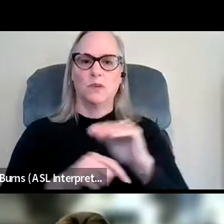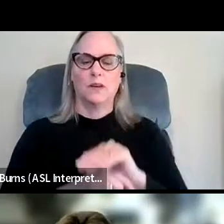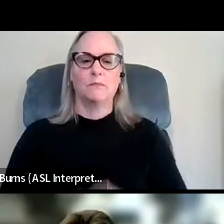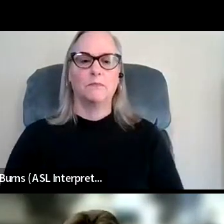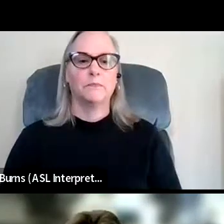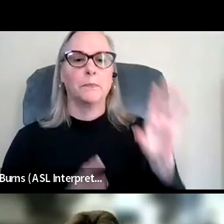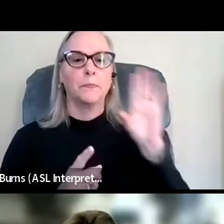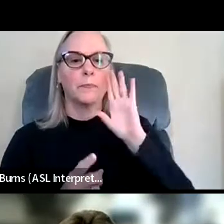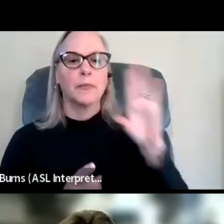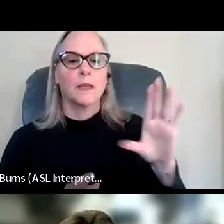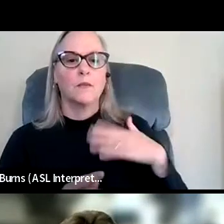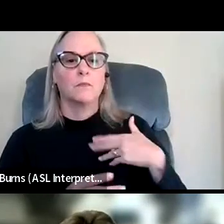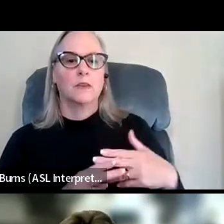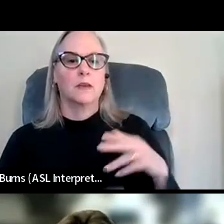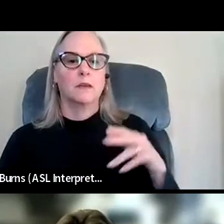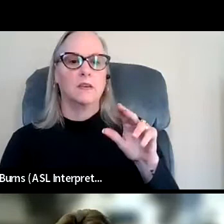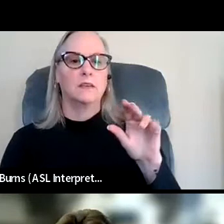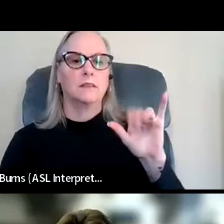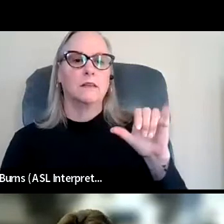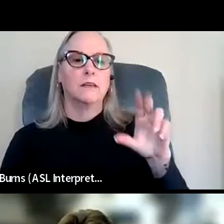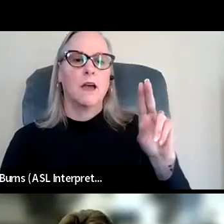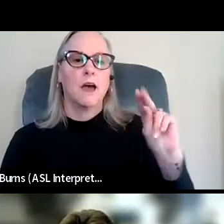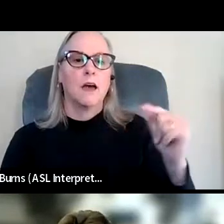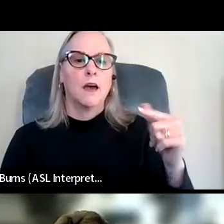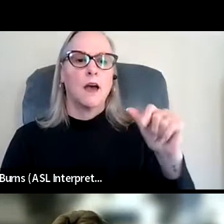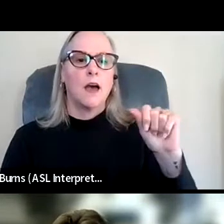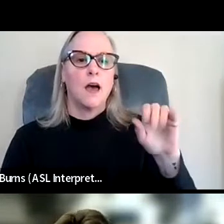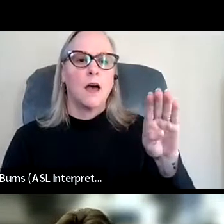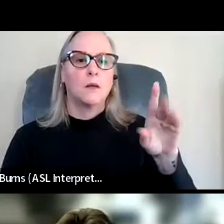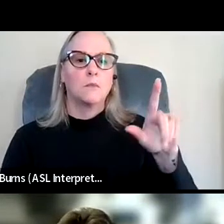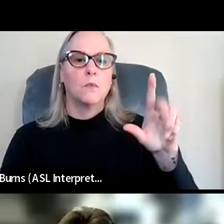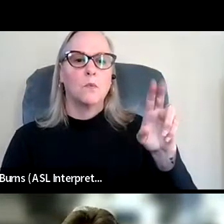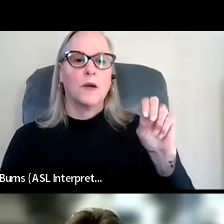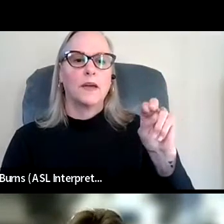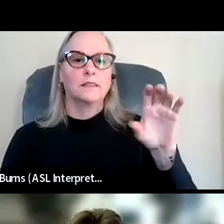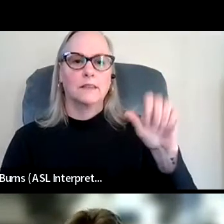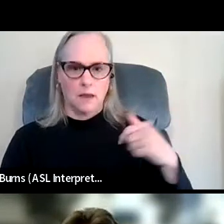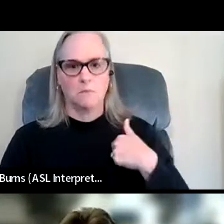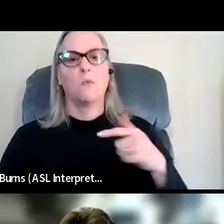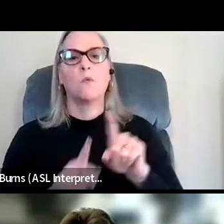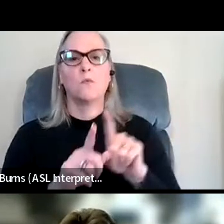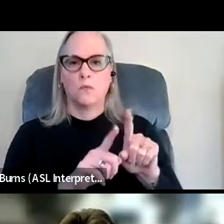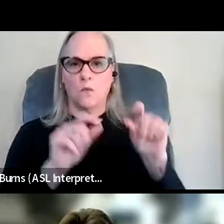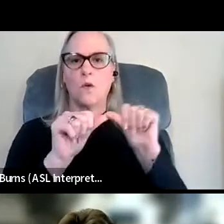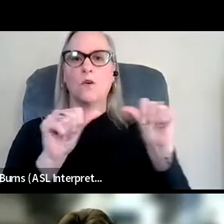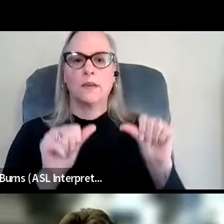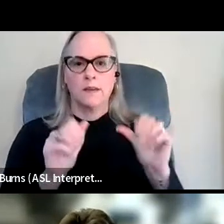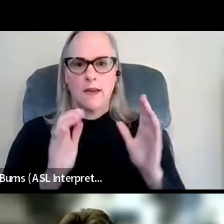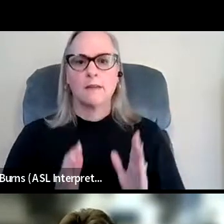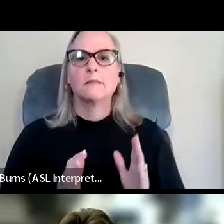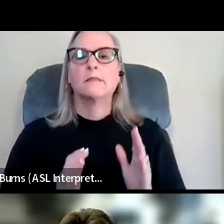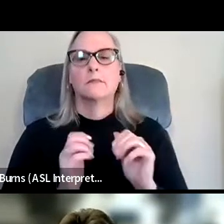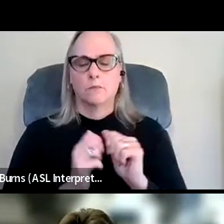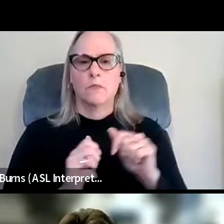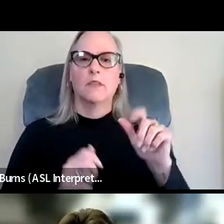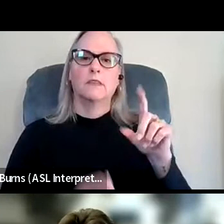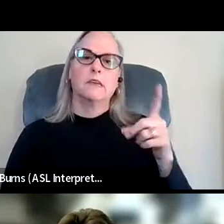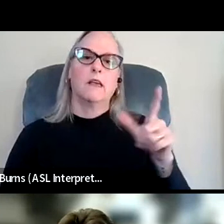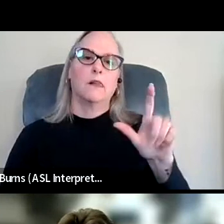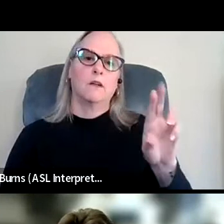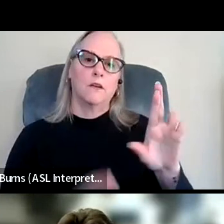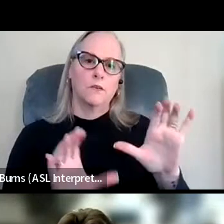Hello, my name is Young Abuencia. I'm another architect with DLR Group, and we're really excited to share the